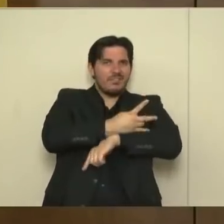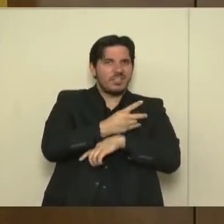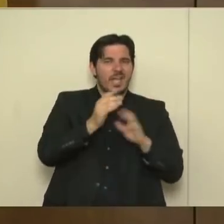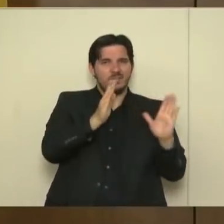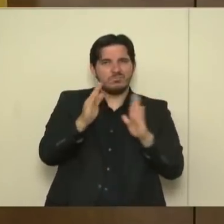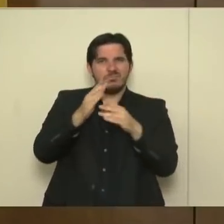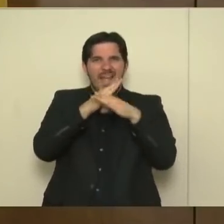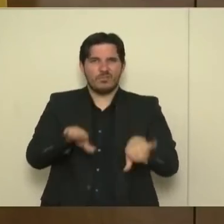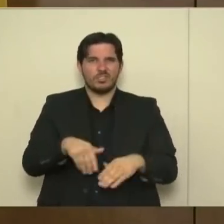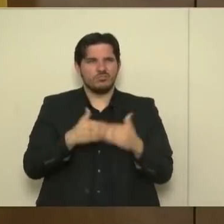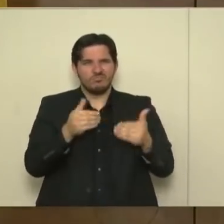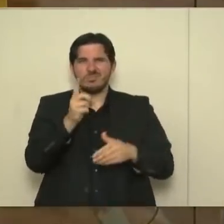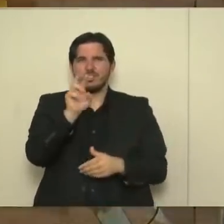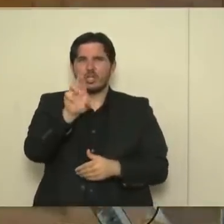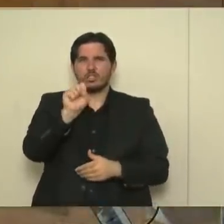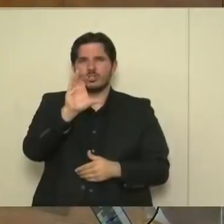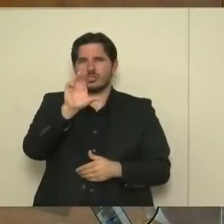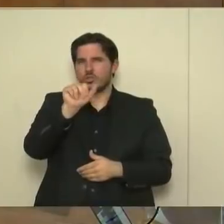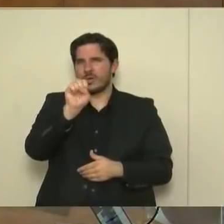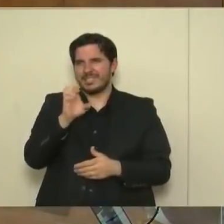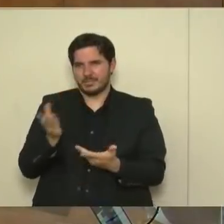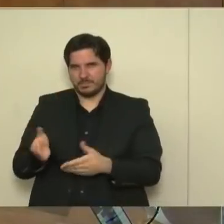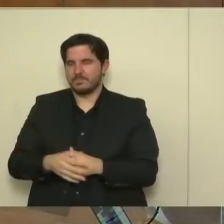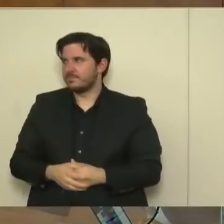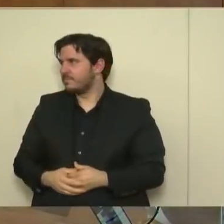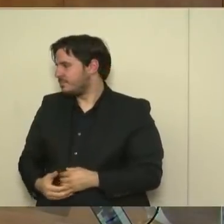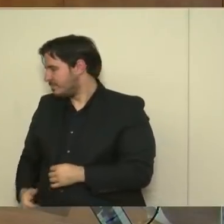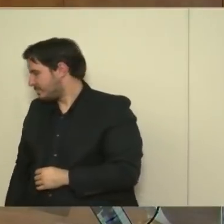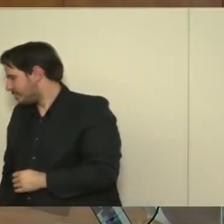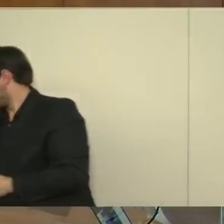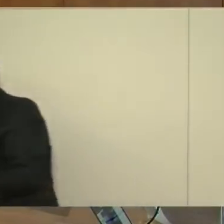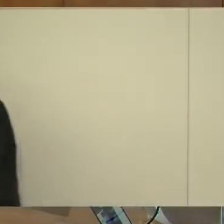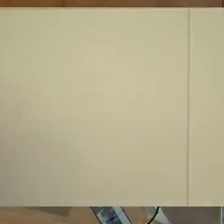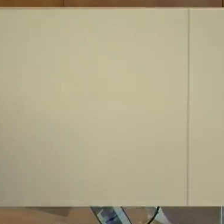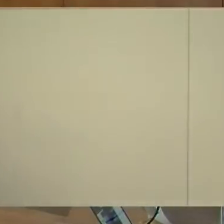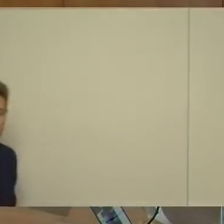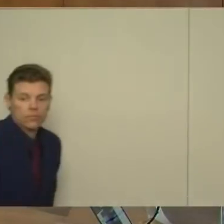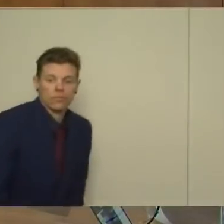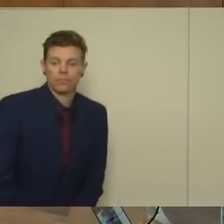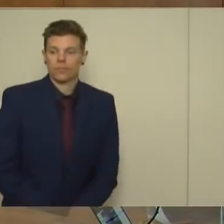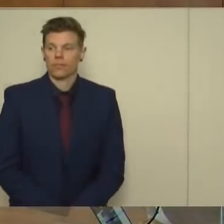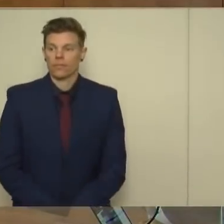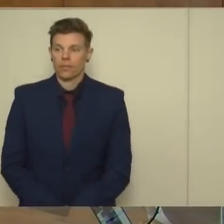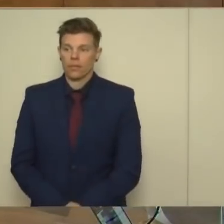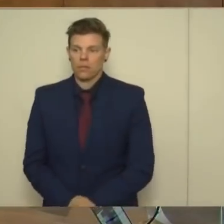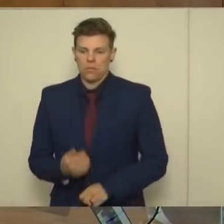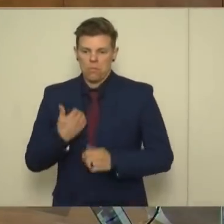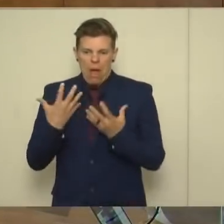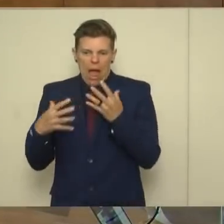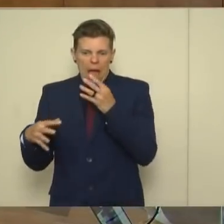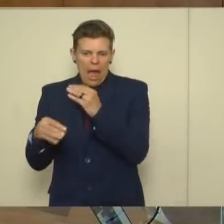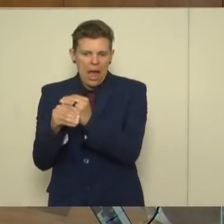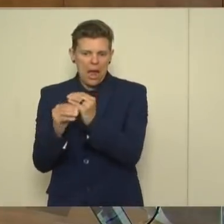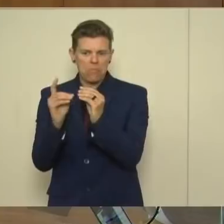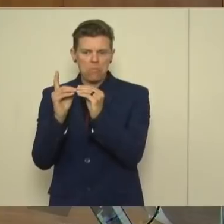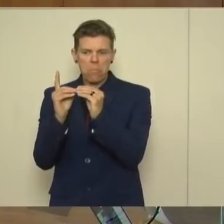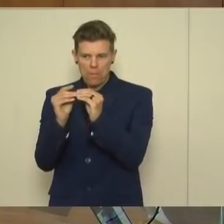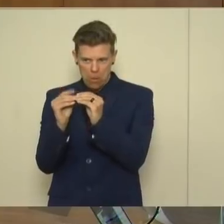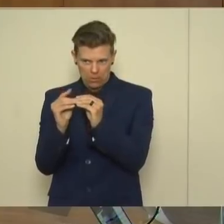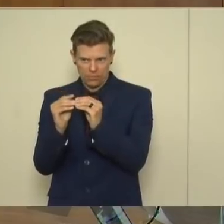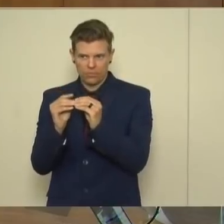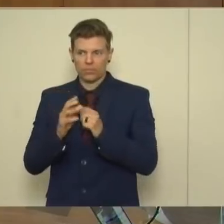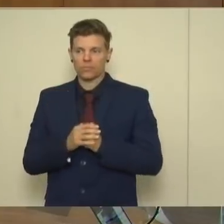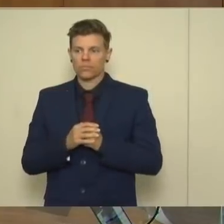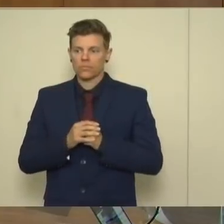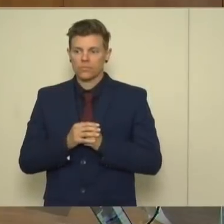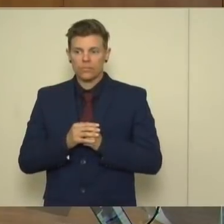Go ahead, Dr. Grace. Yeah, I have only one little tiny thing to add, and that is just that it takes 4 or 5 weeks for